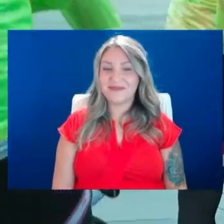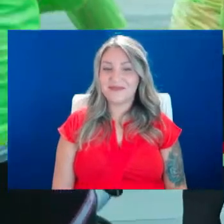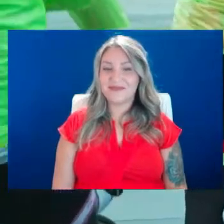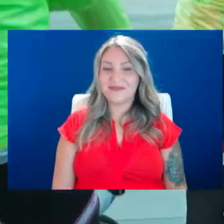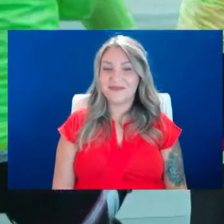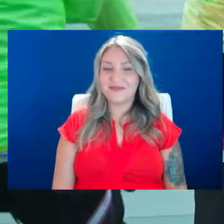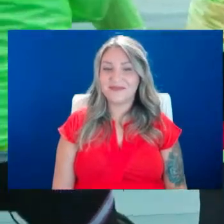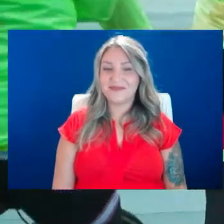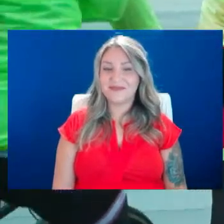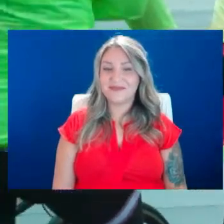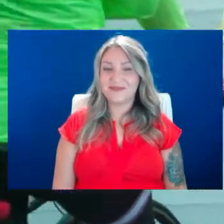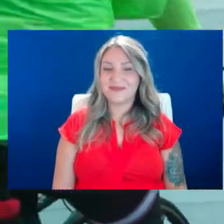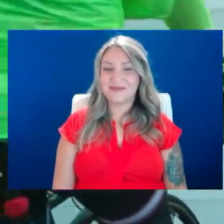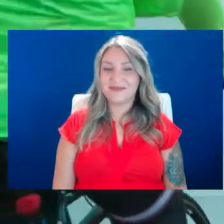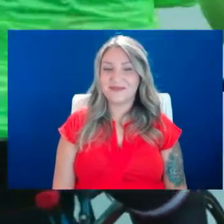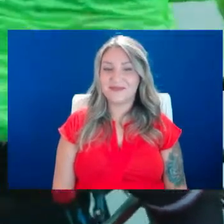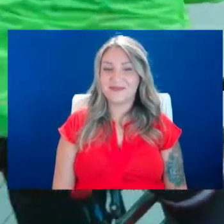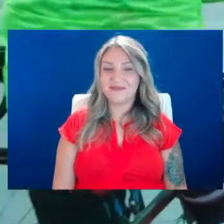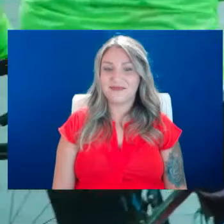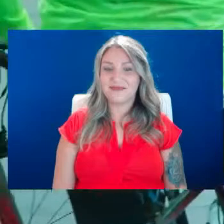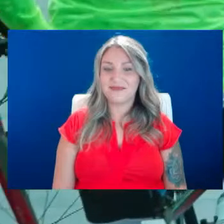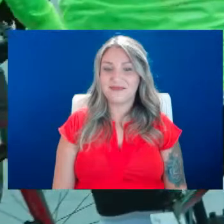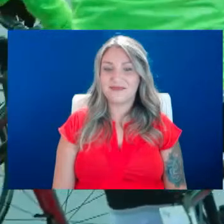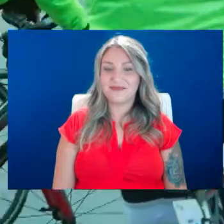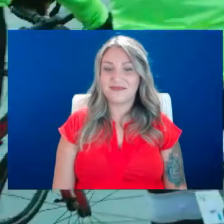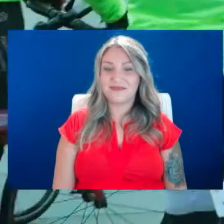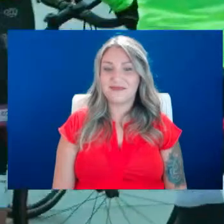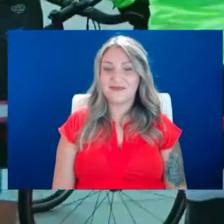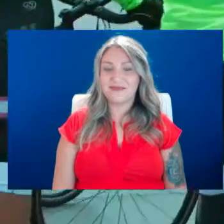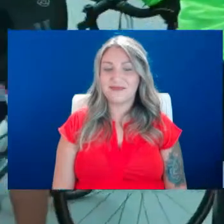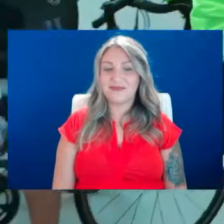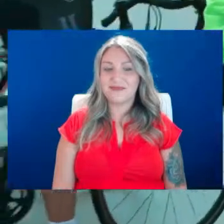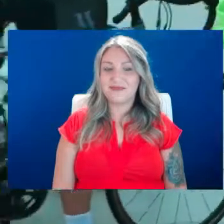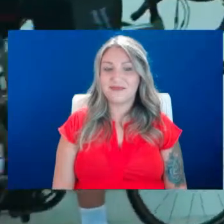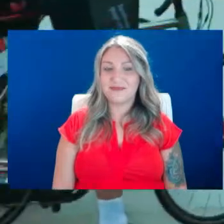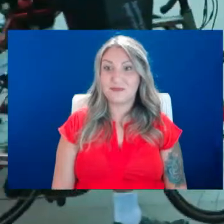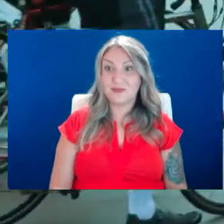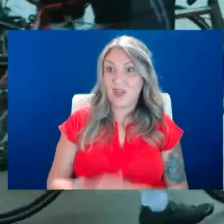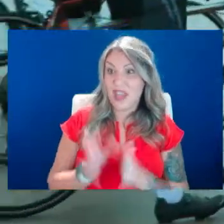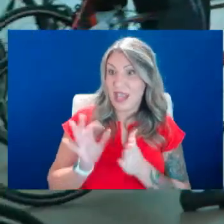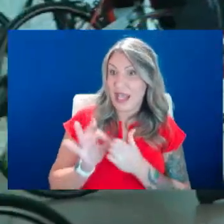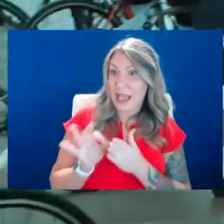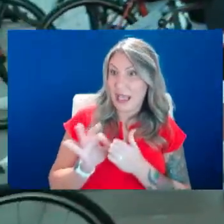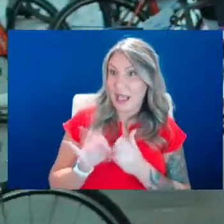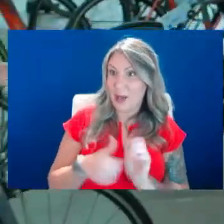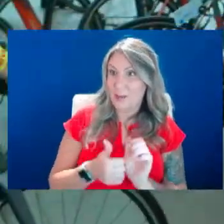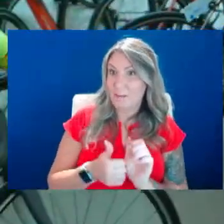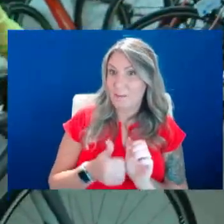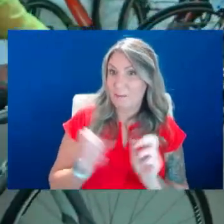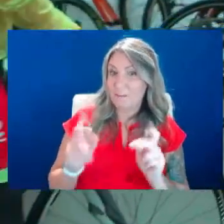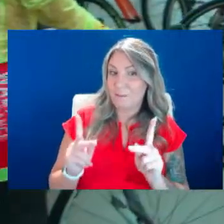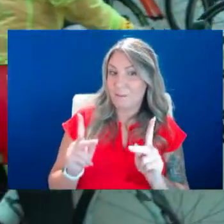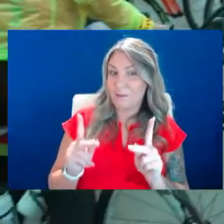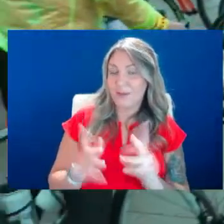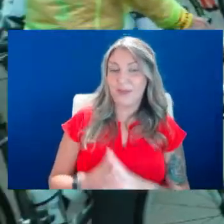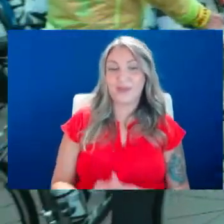All right, you're gonna help me. Can you count backwards from 5? Okay, you're gonna do it.